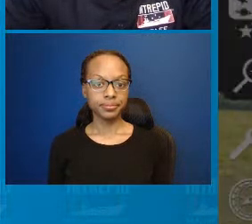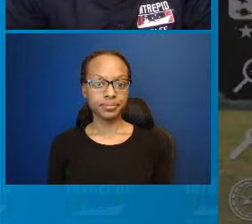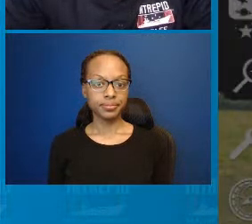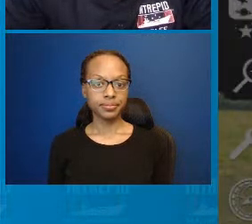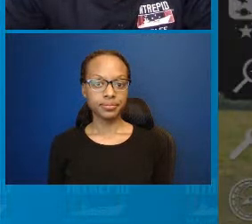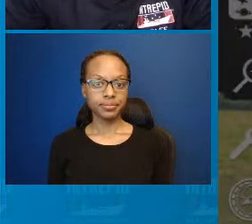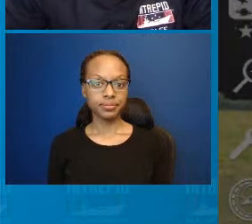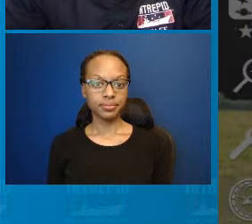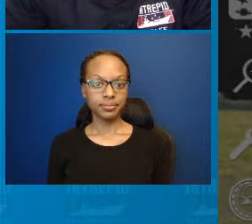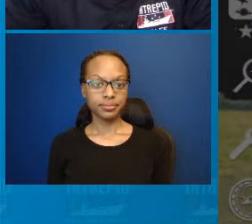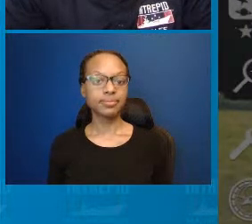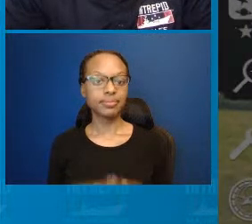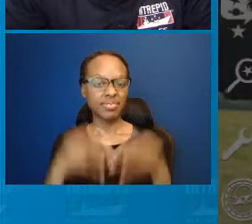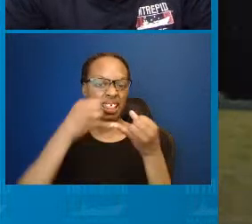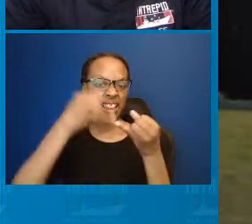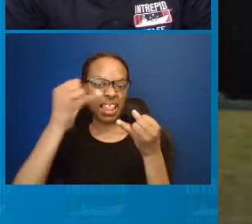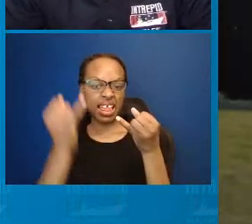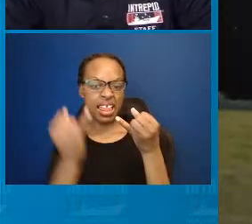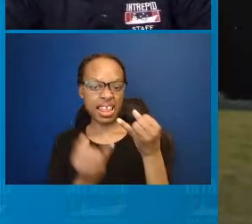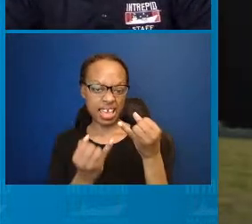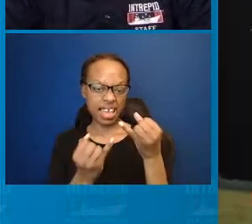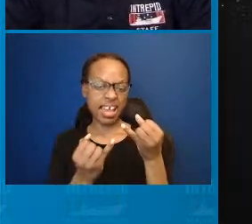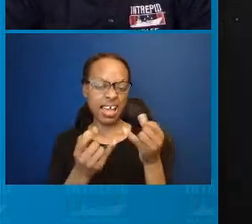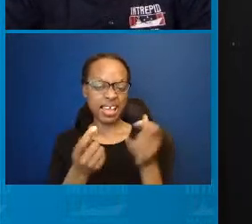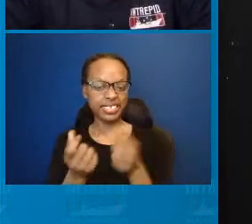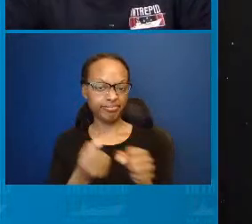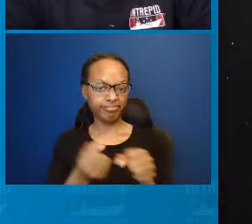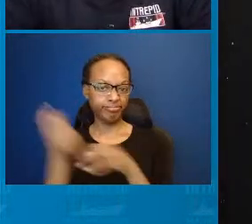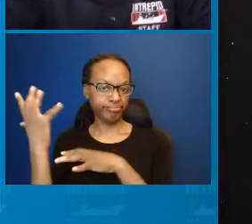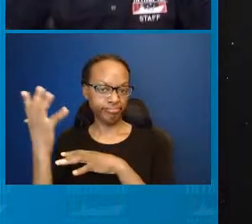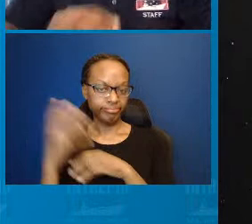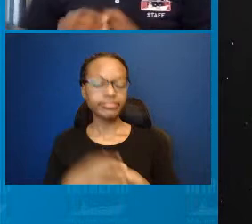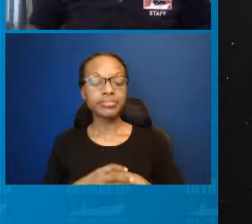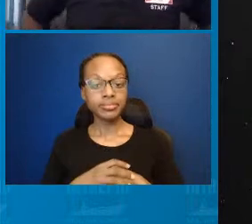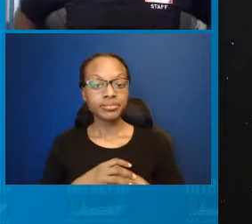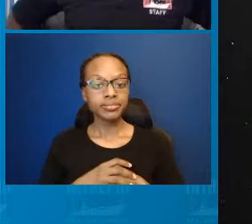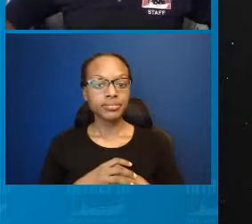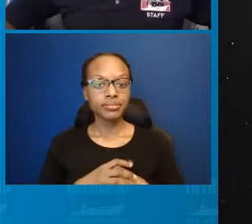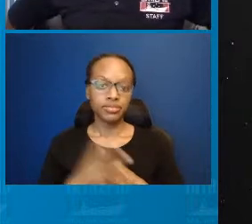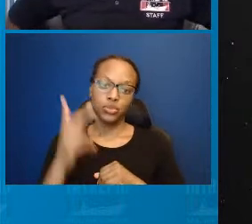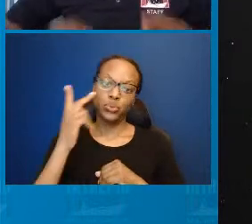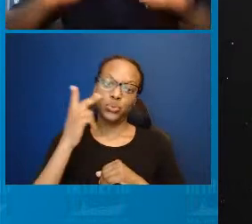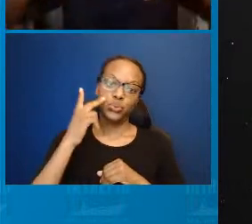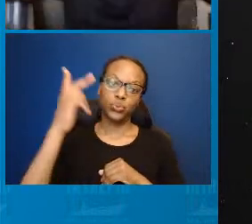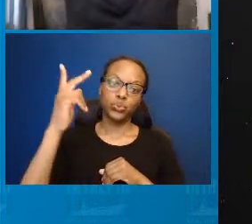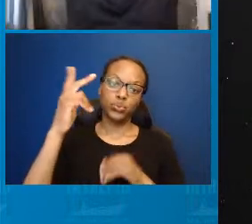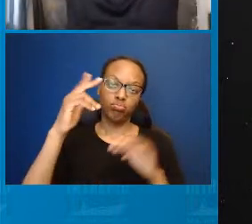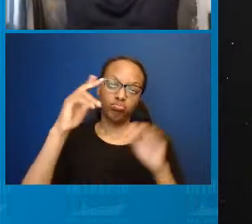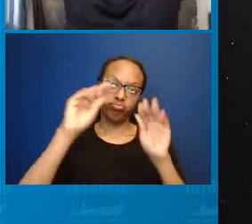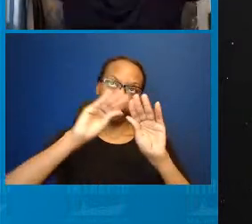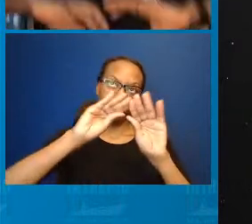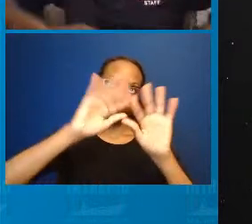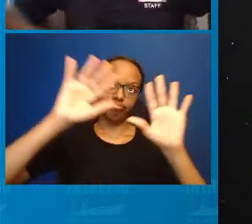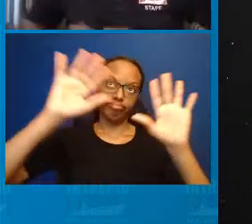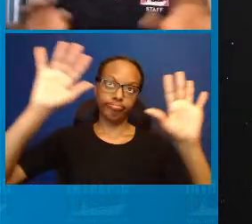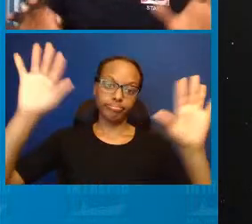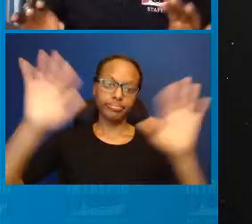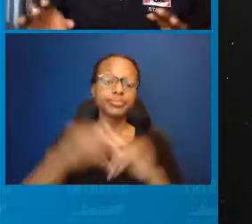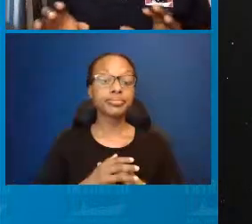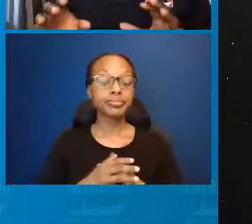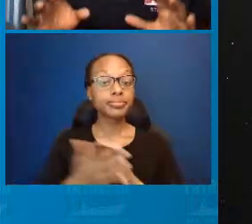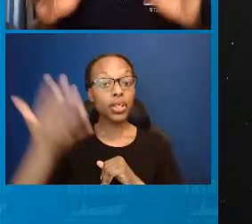And I'm actually going to get rid of these lines and these descriptors here and look up, right? Now, when ancient navigators